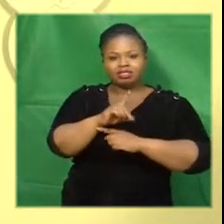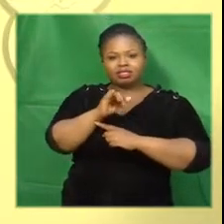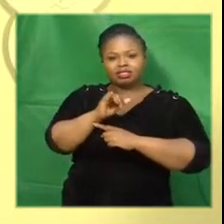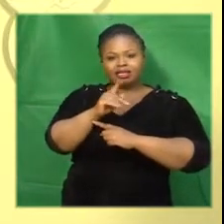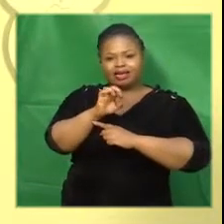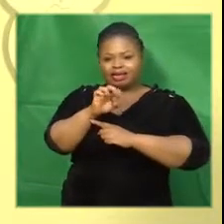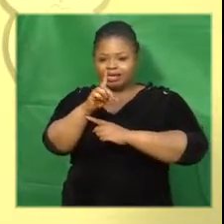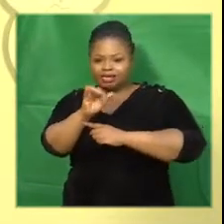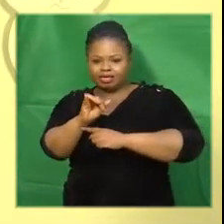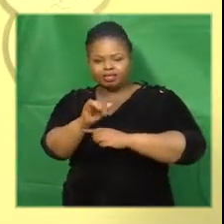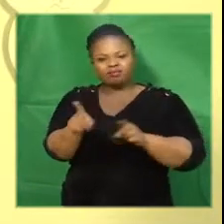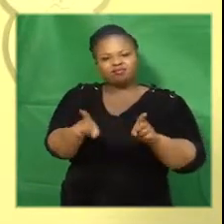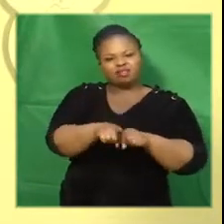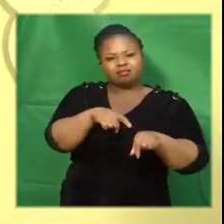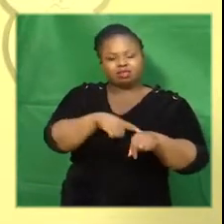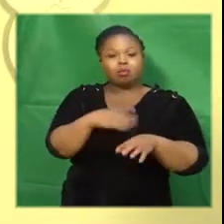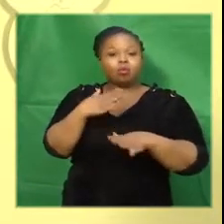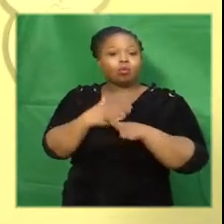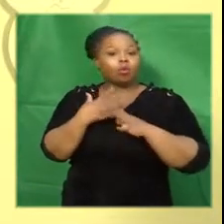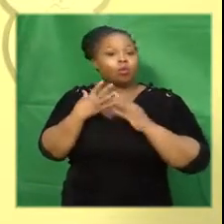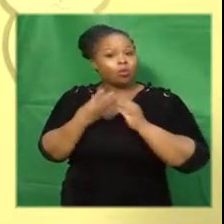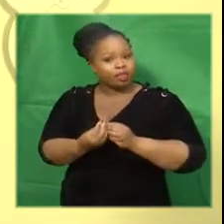also be working there with